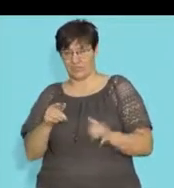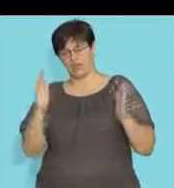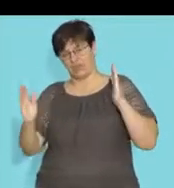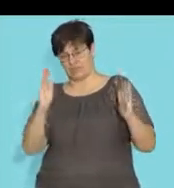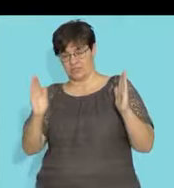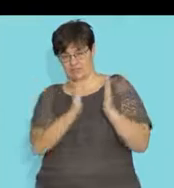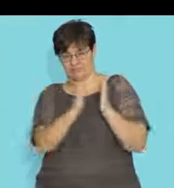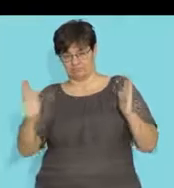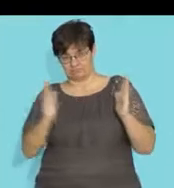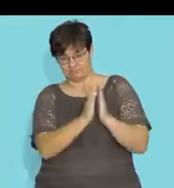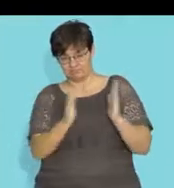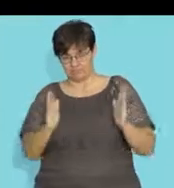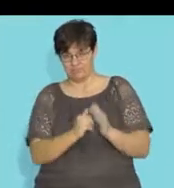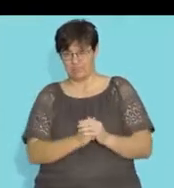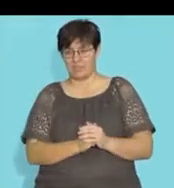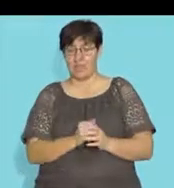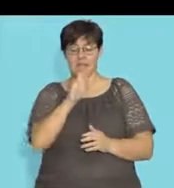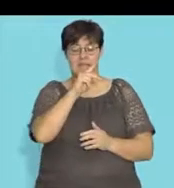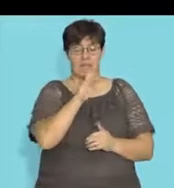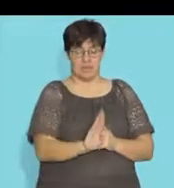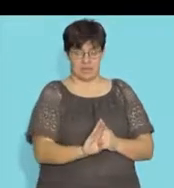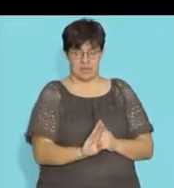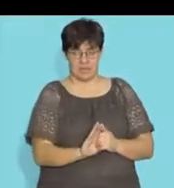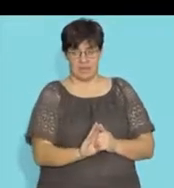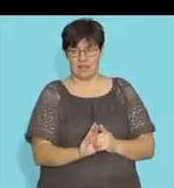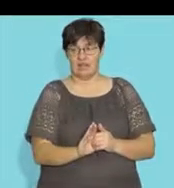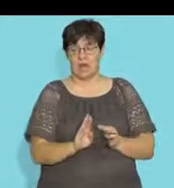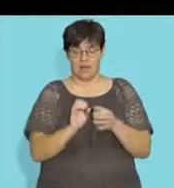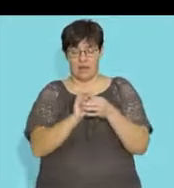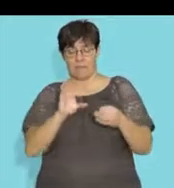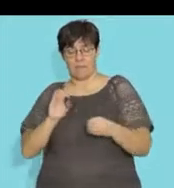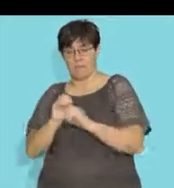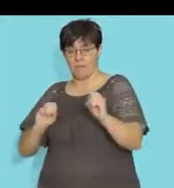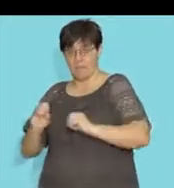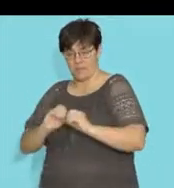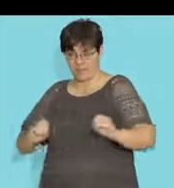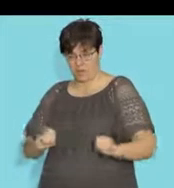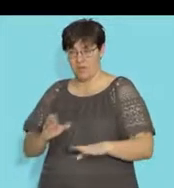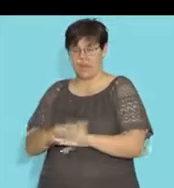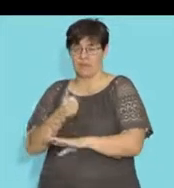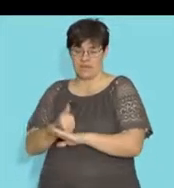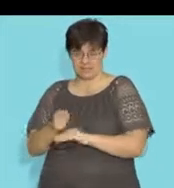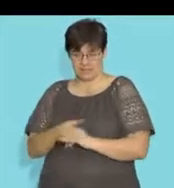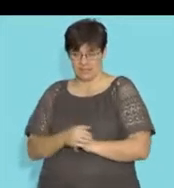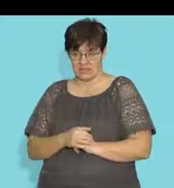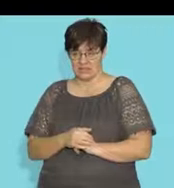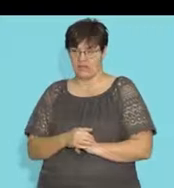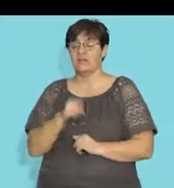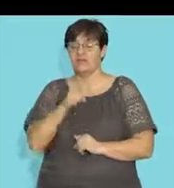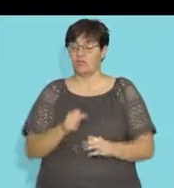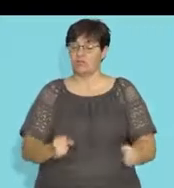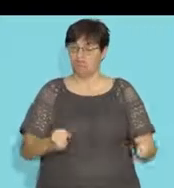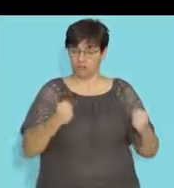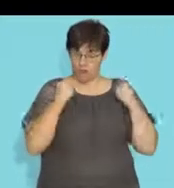that range. As I said before, the Kb is the dissociation constant of a base, and for